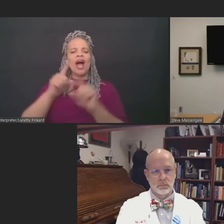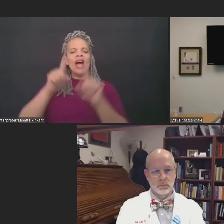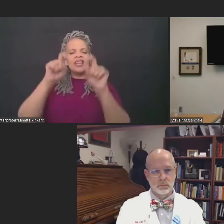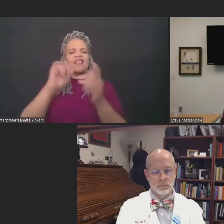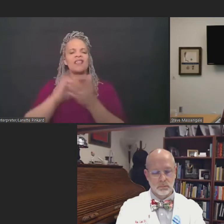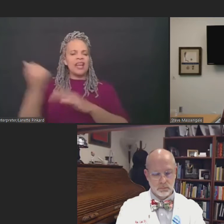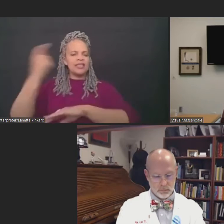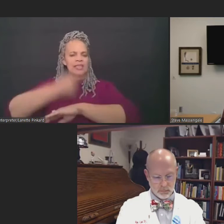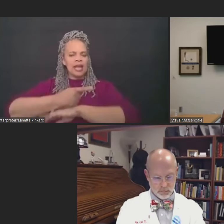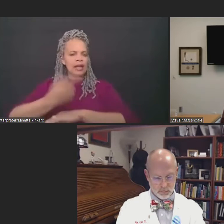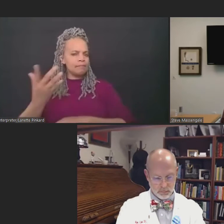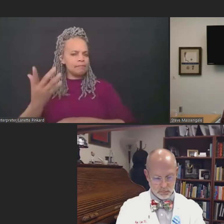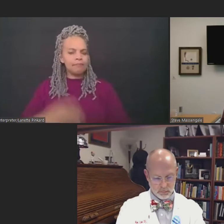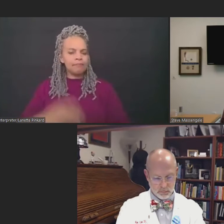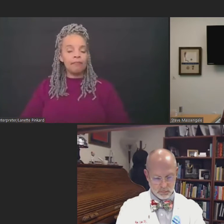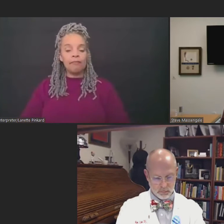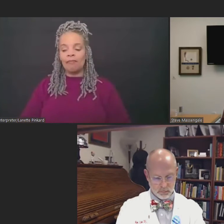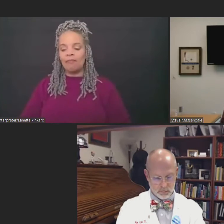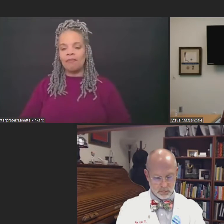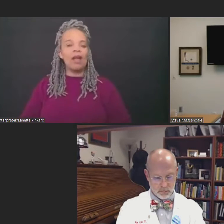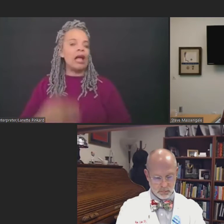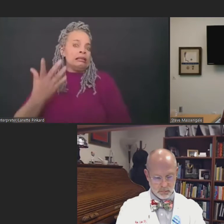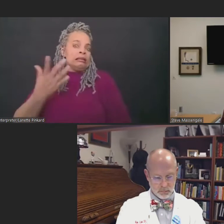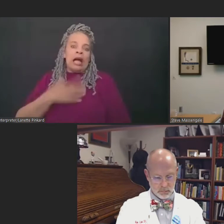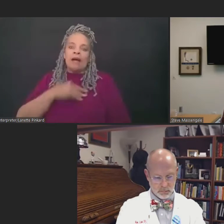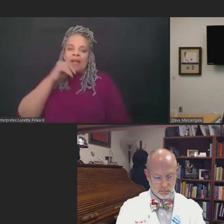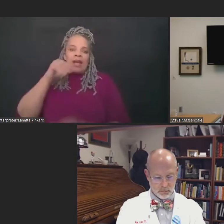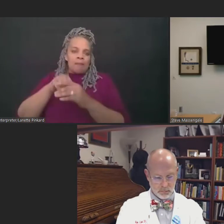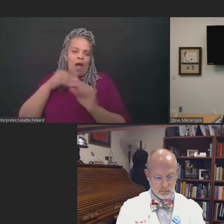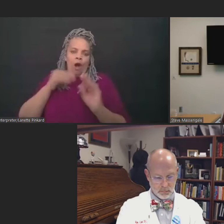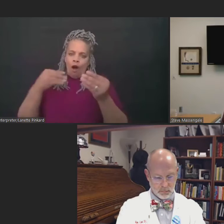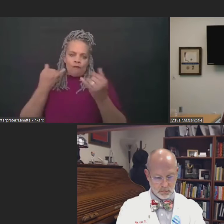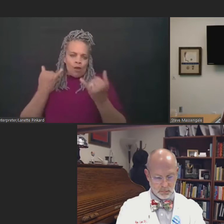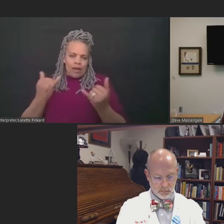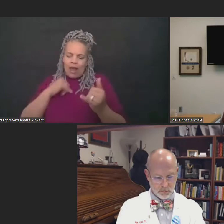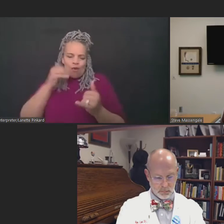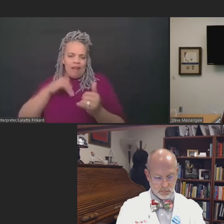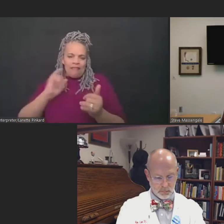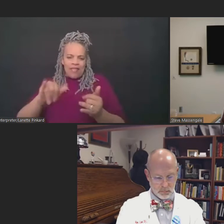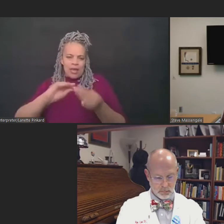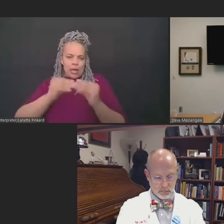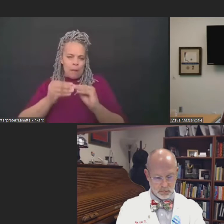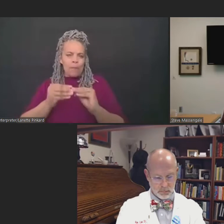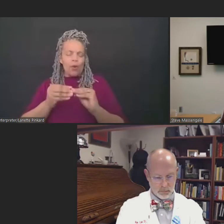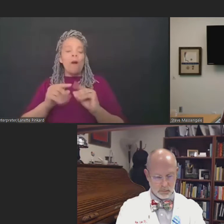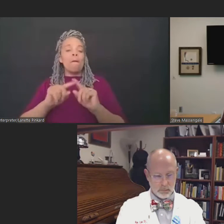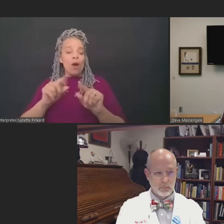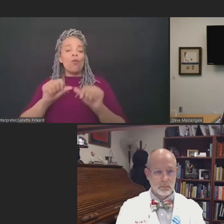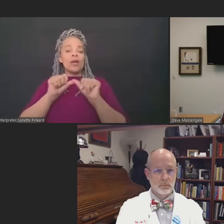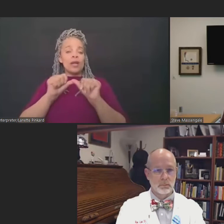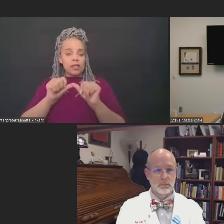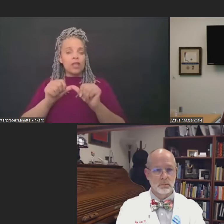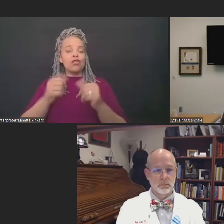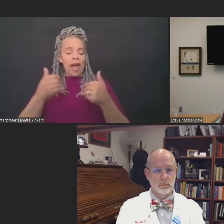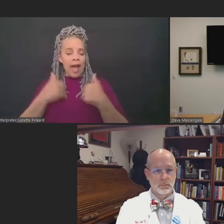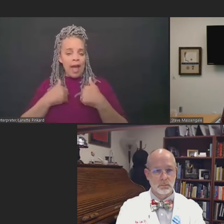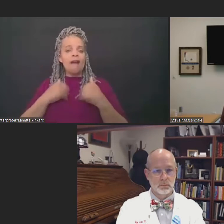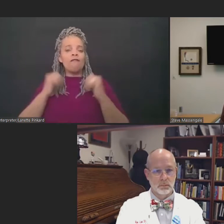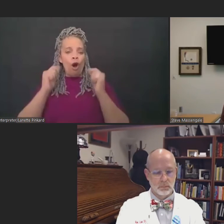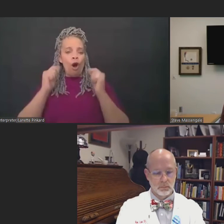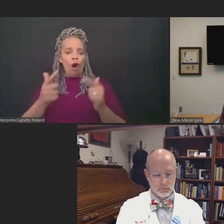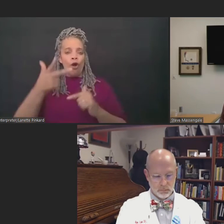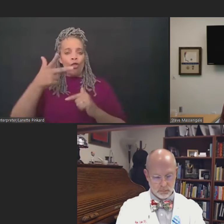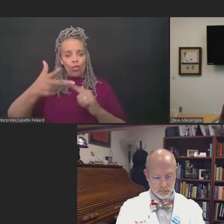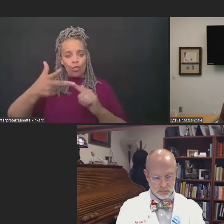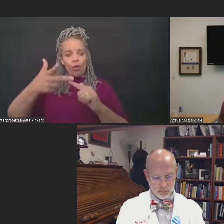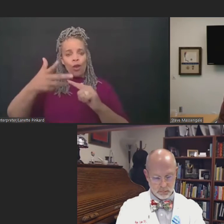I'm not in my office right now, so I don't have that number right in front of me. We continue to have all 3 or 4